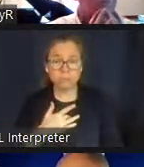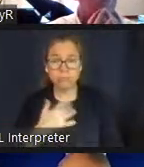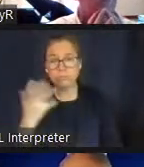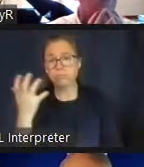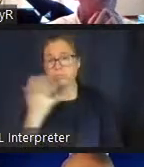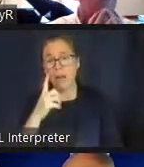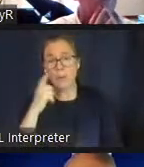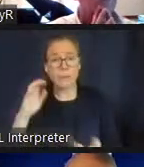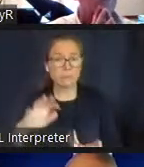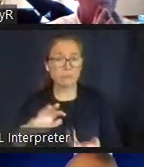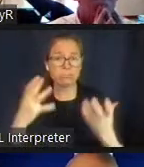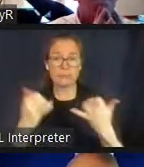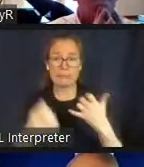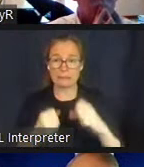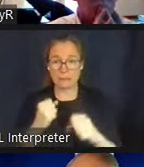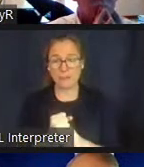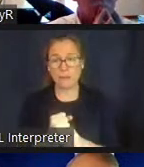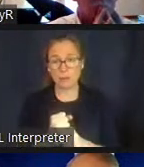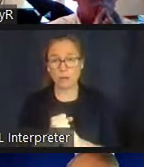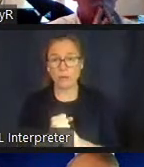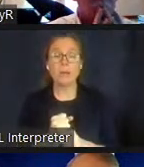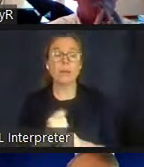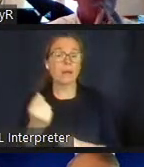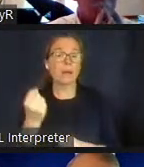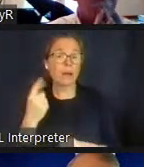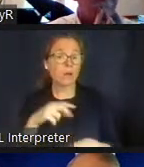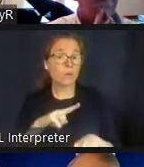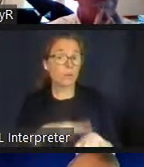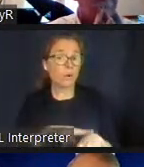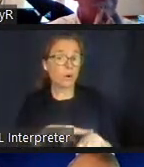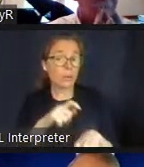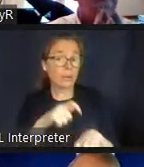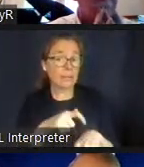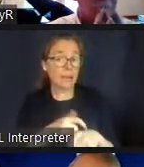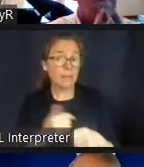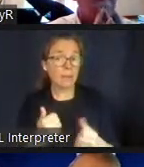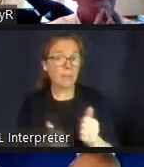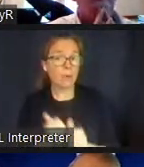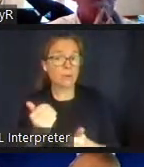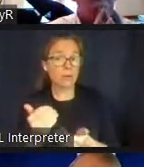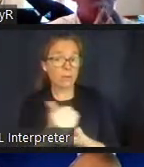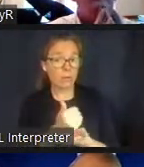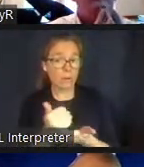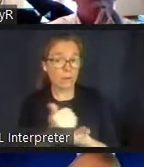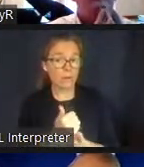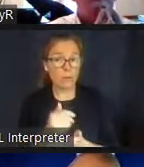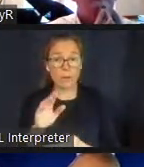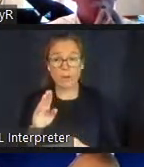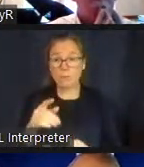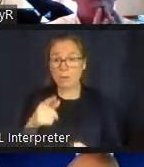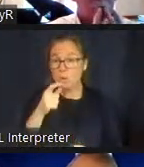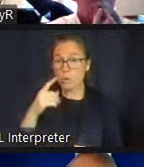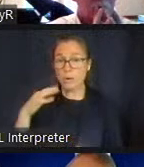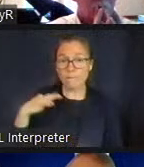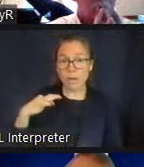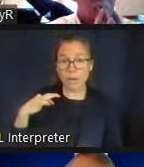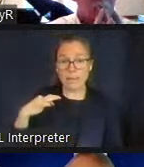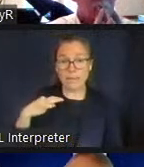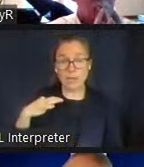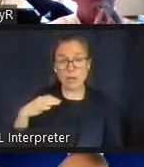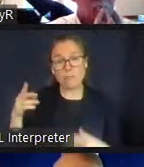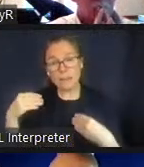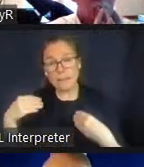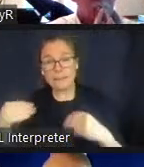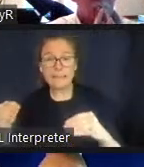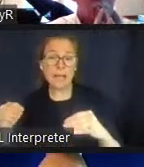circumstances. Now, during normal times, most of our revenue is earned by volunteers at Assistance League Thrift and Consignment Shop